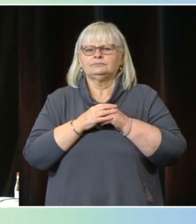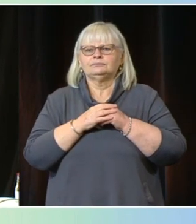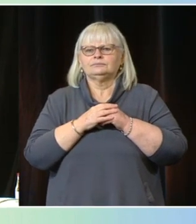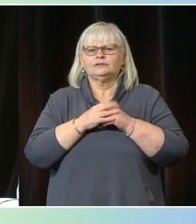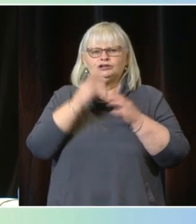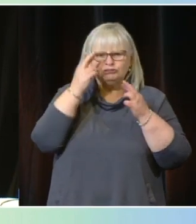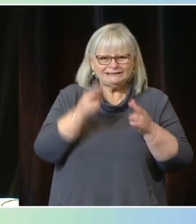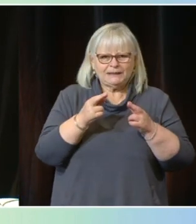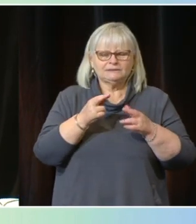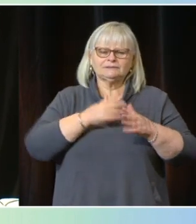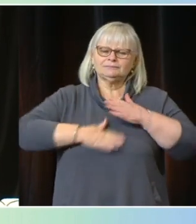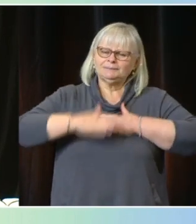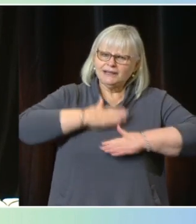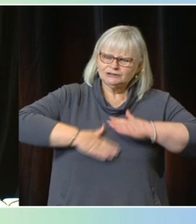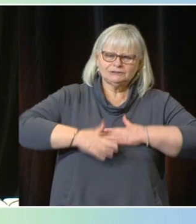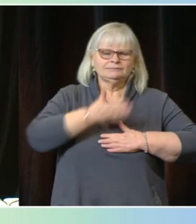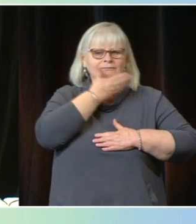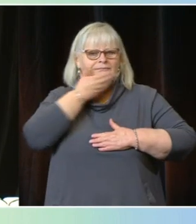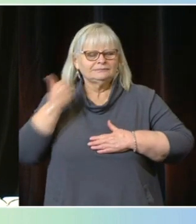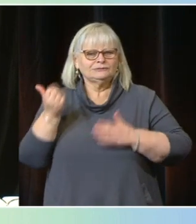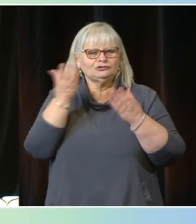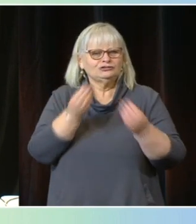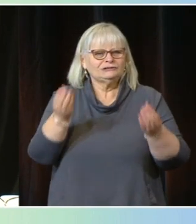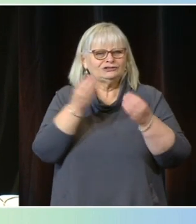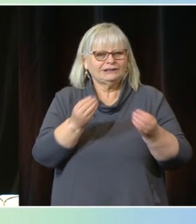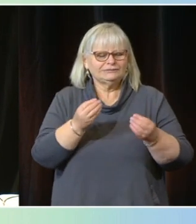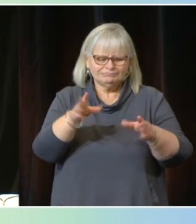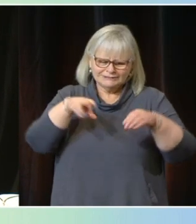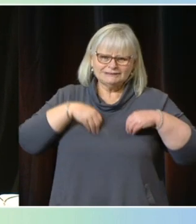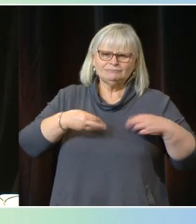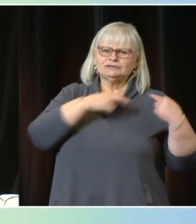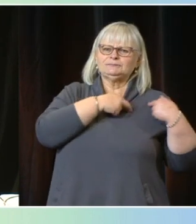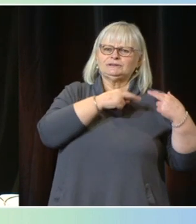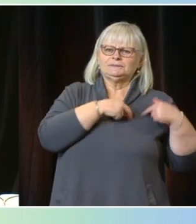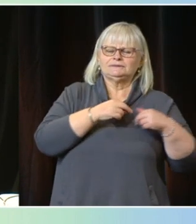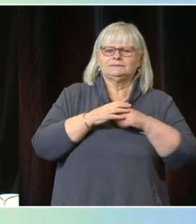respect be patient be polite be gentle take responsibility